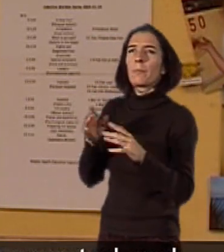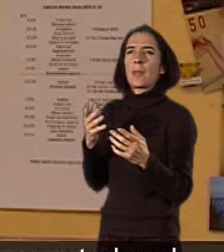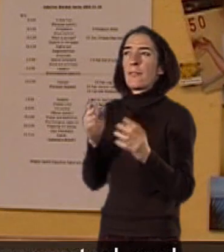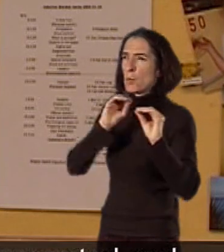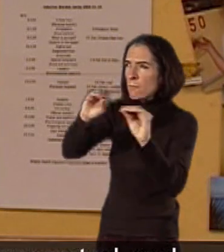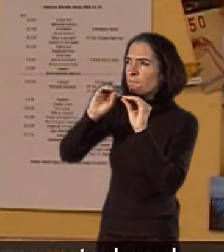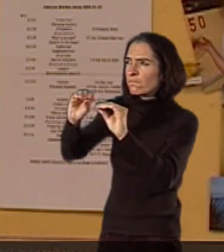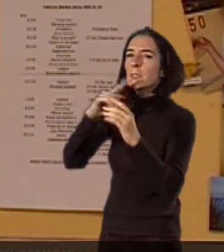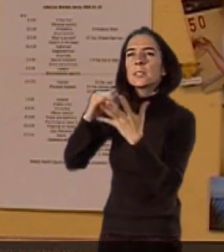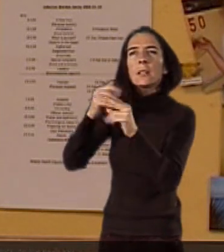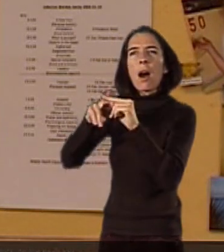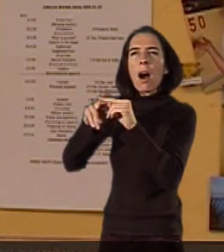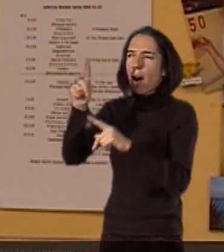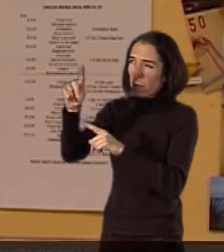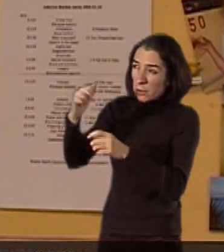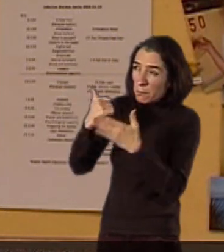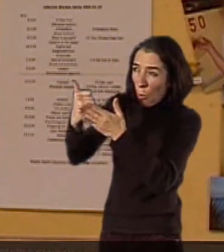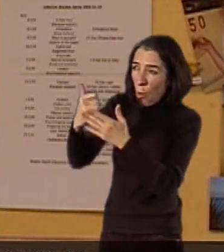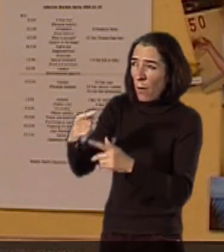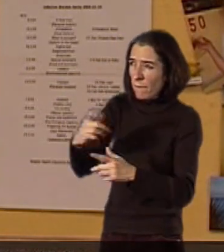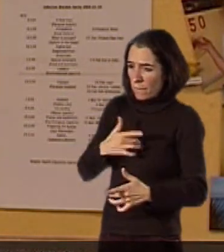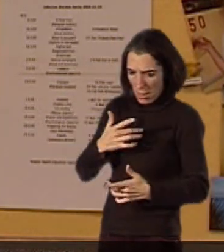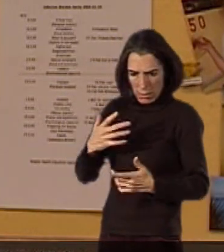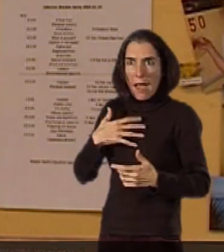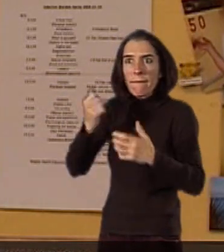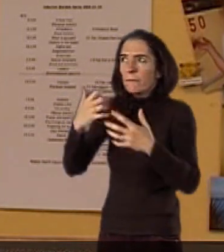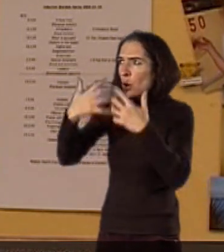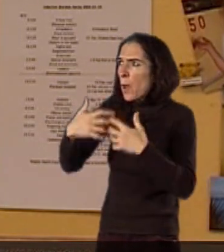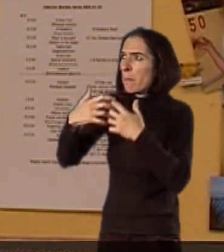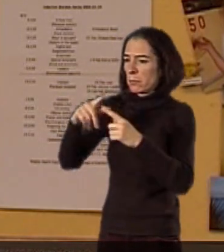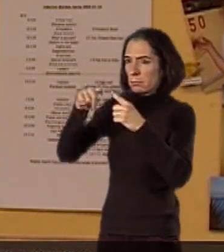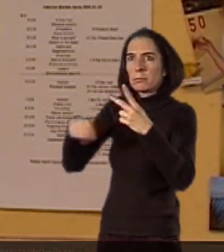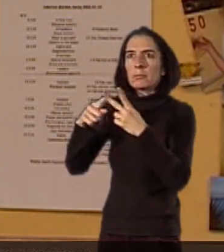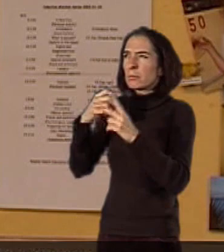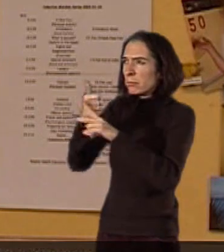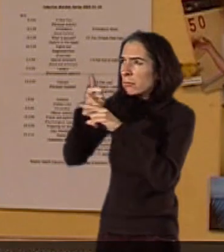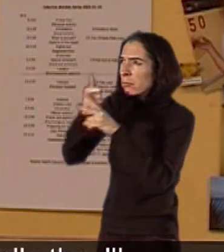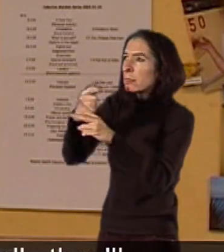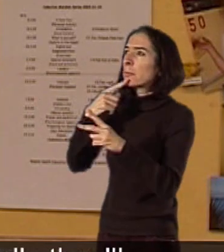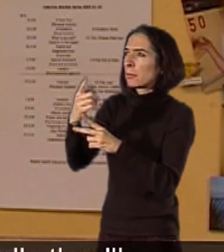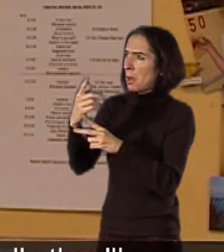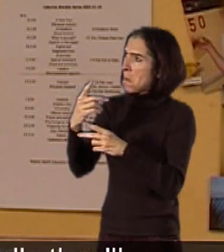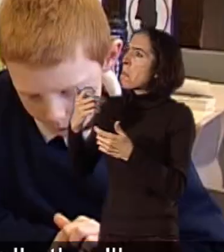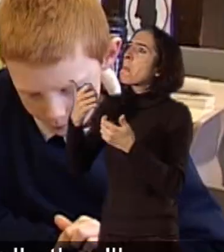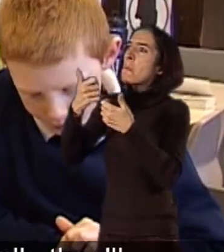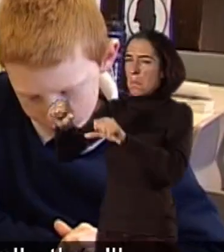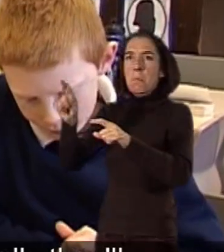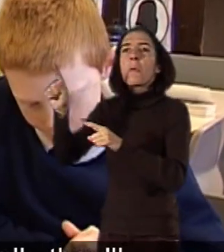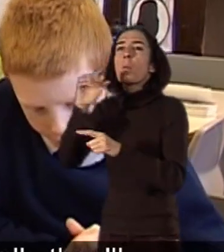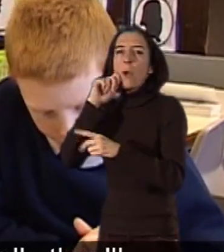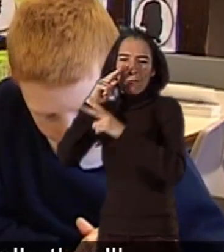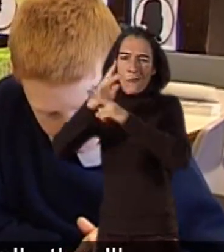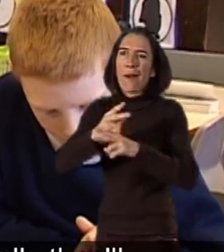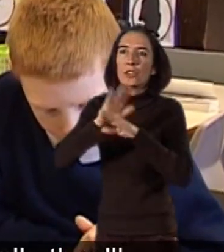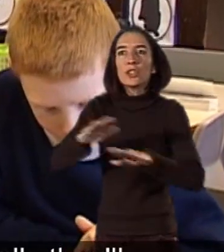the staff and make sure they've got the resources, they've got the support they feel they need, they've got the backing, then